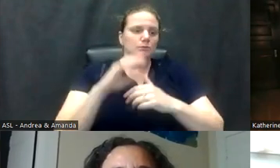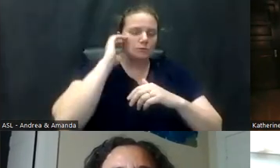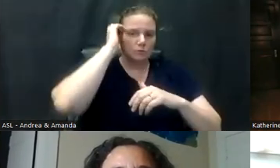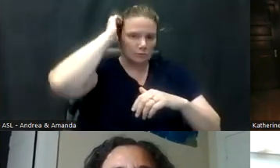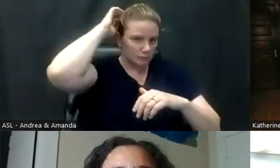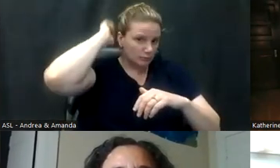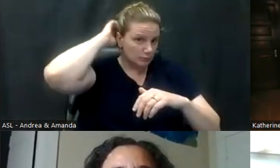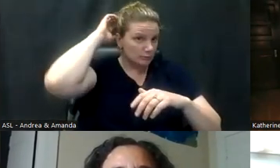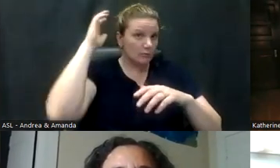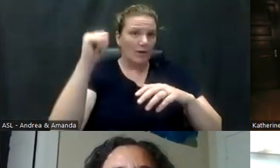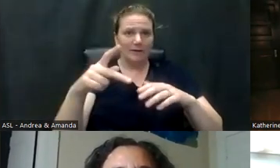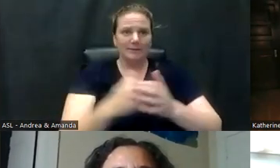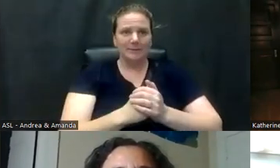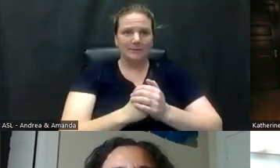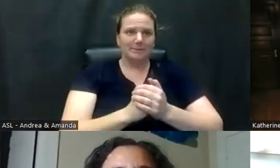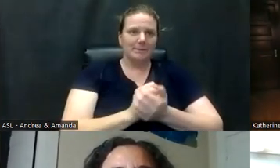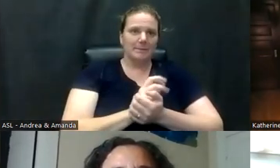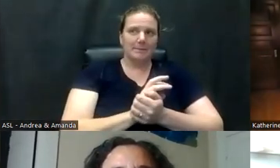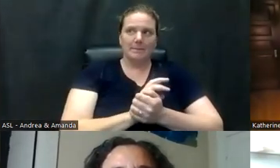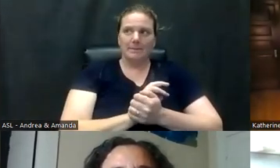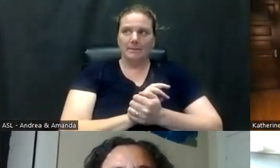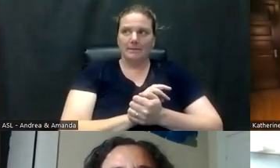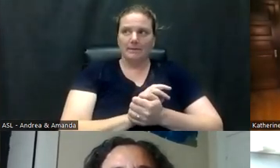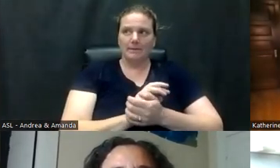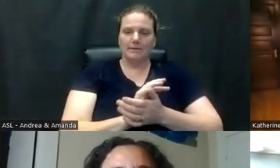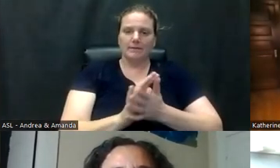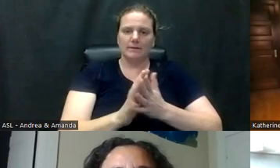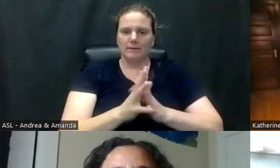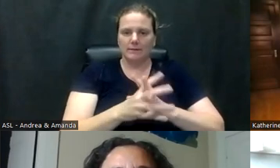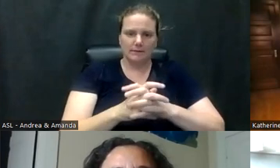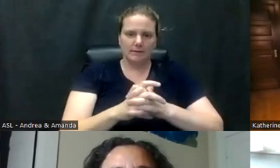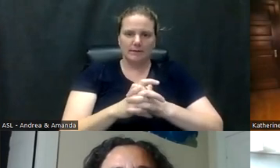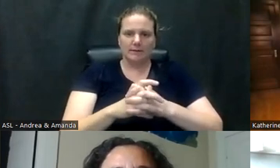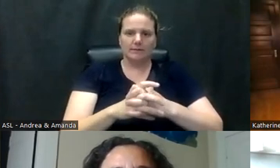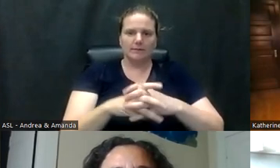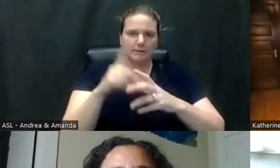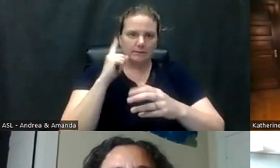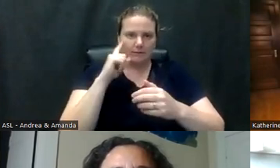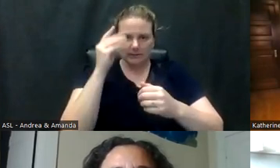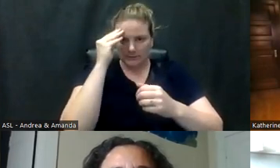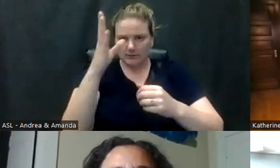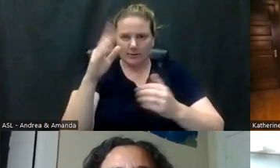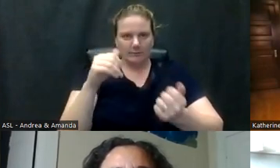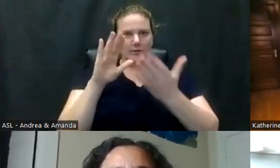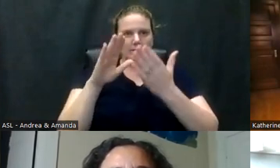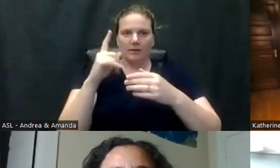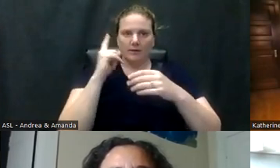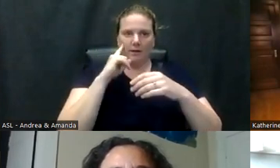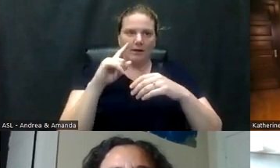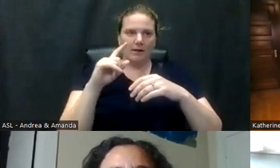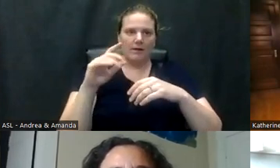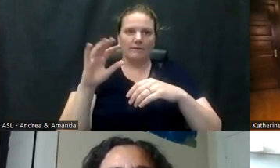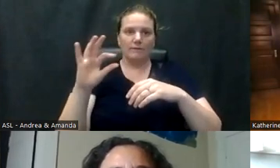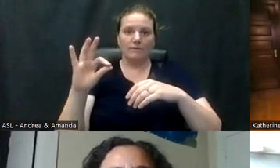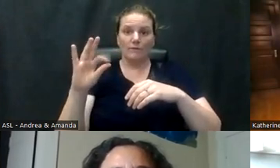please. All right, so I will just tell you right up front that I thought it was Fort Worth, Texas. And